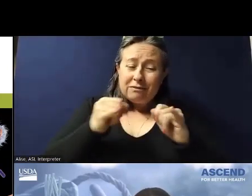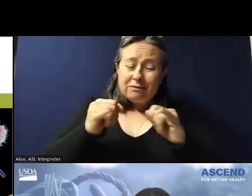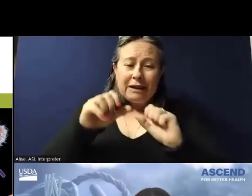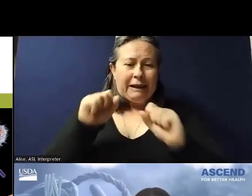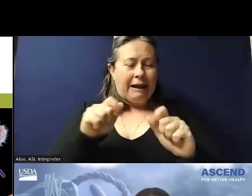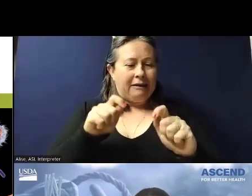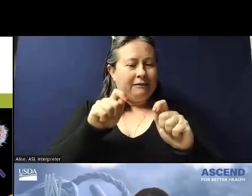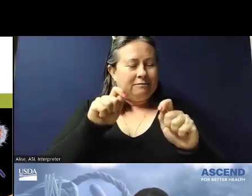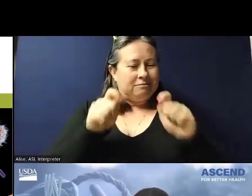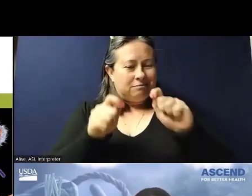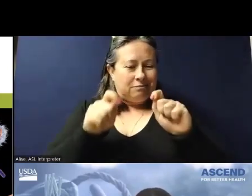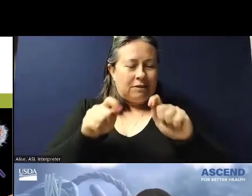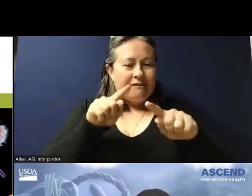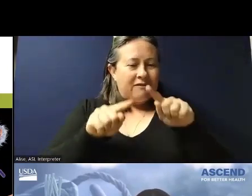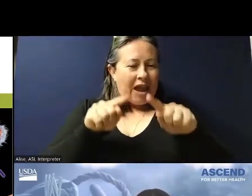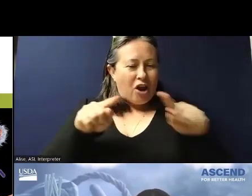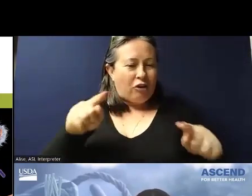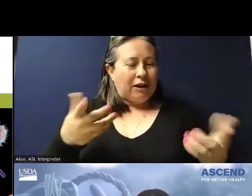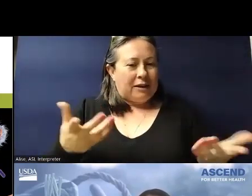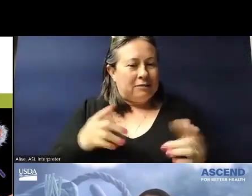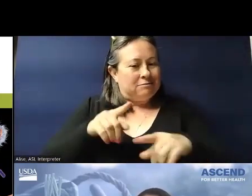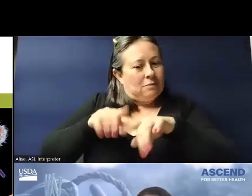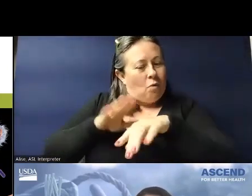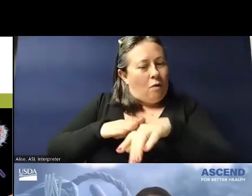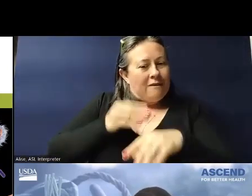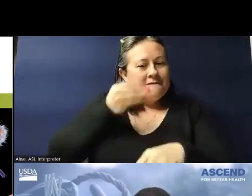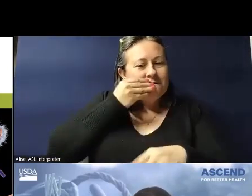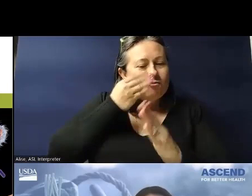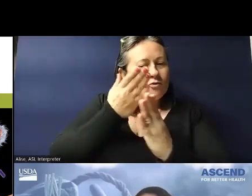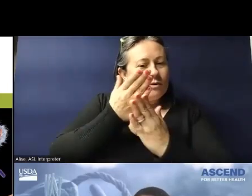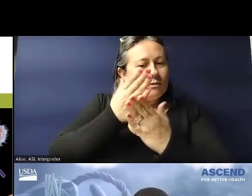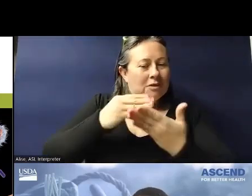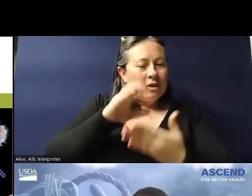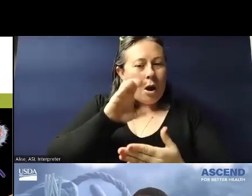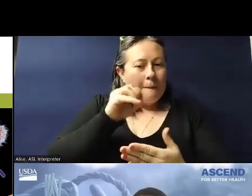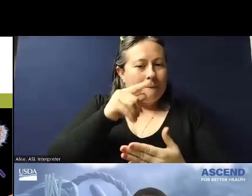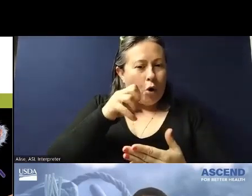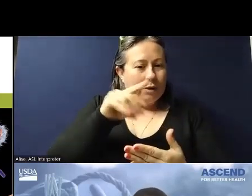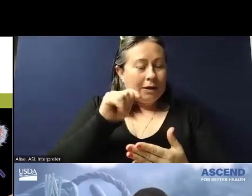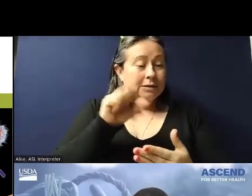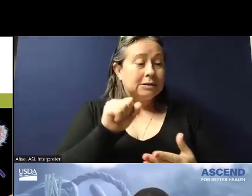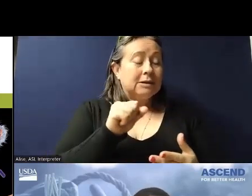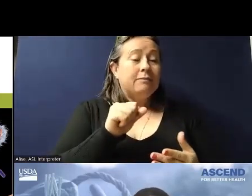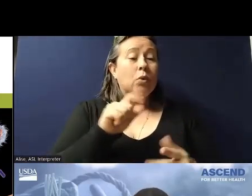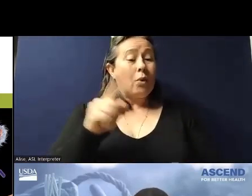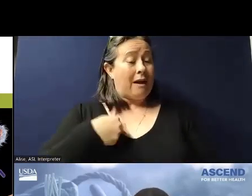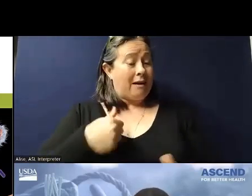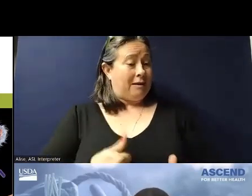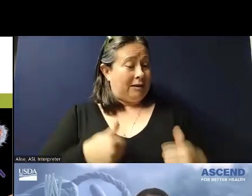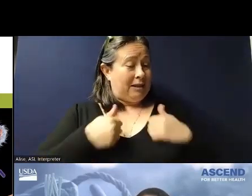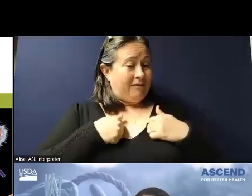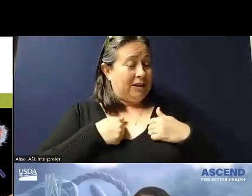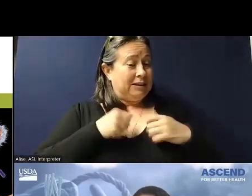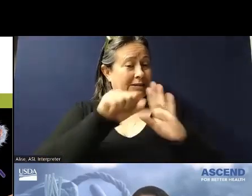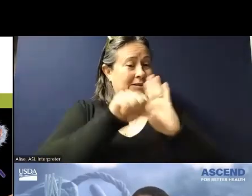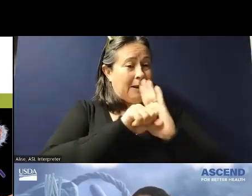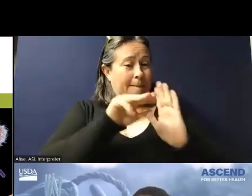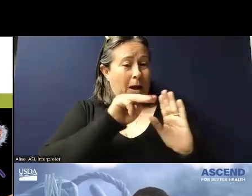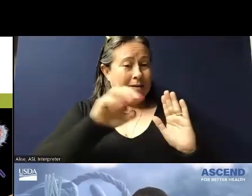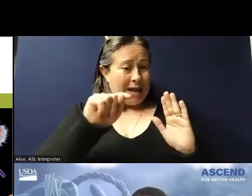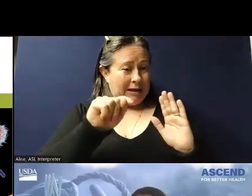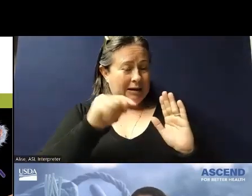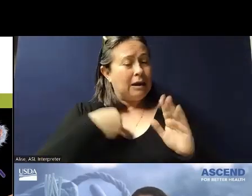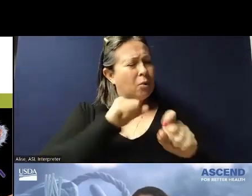biological responses to different food components. Food access where I live in the state of Montana varies. I work with